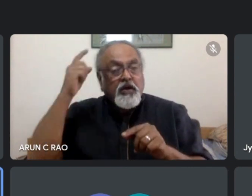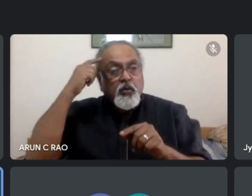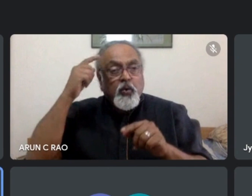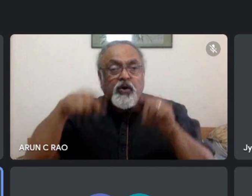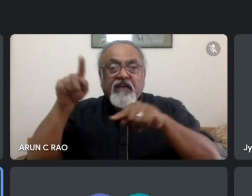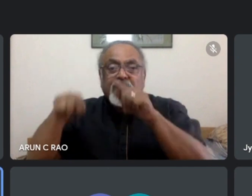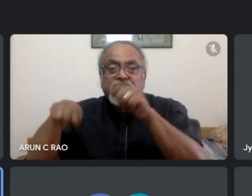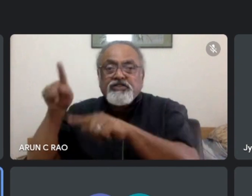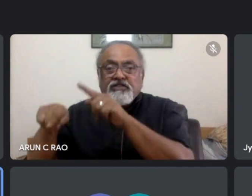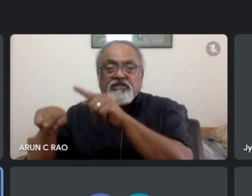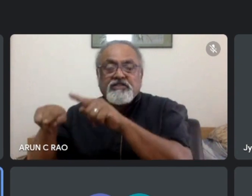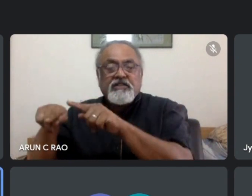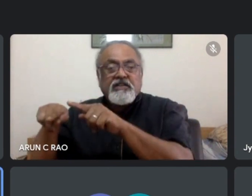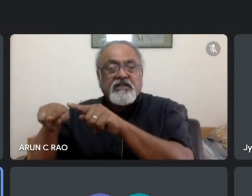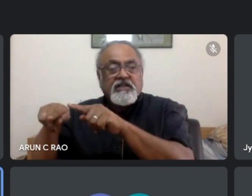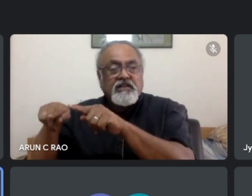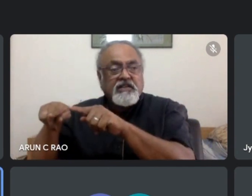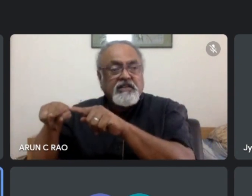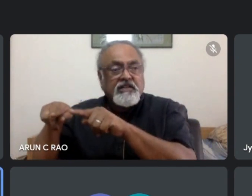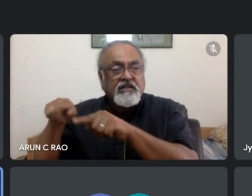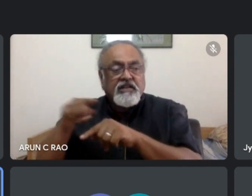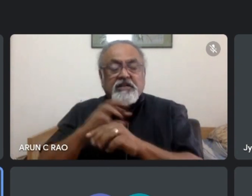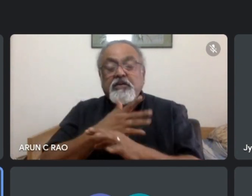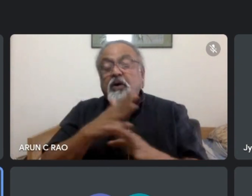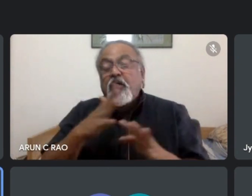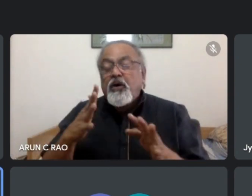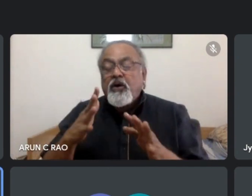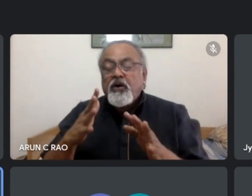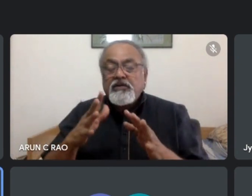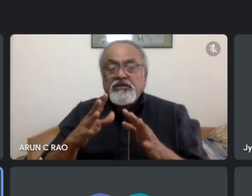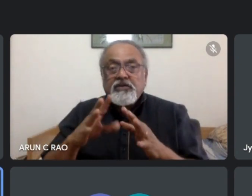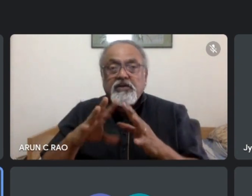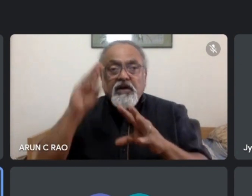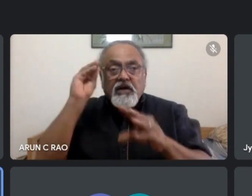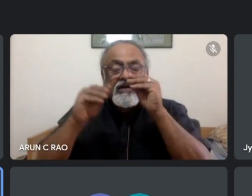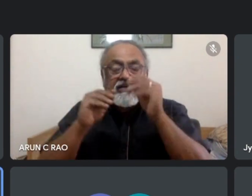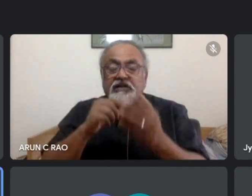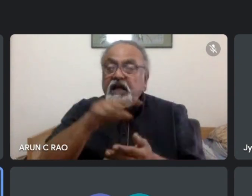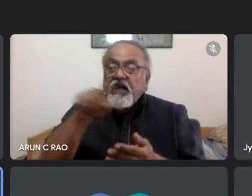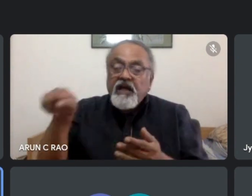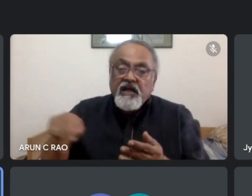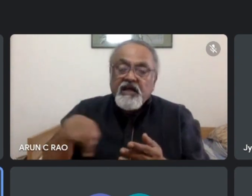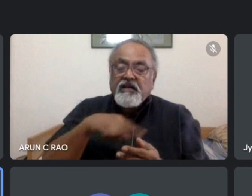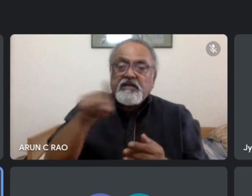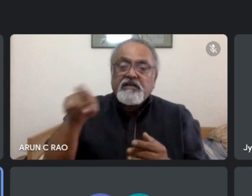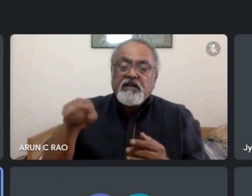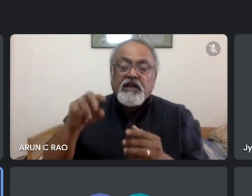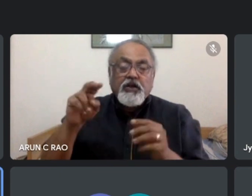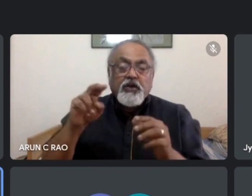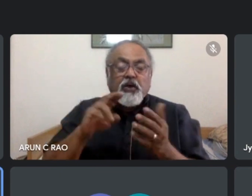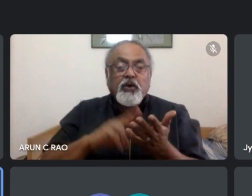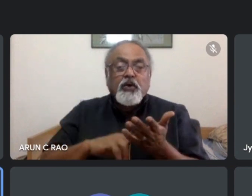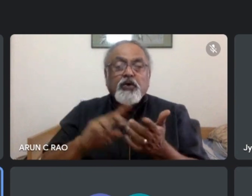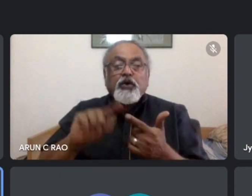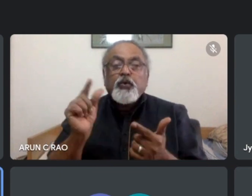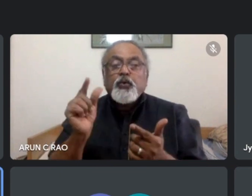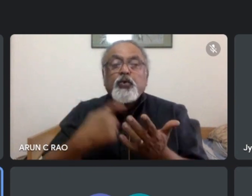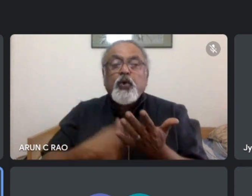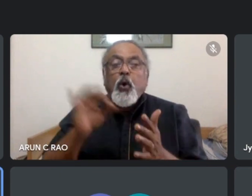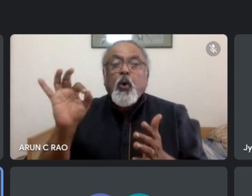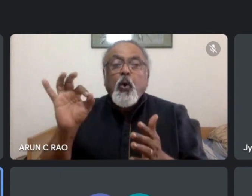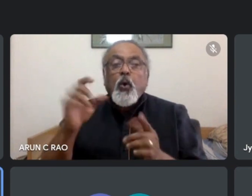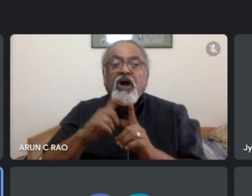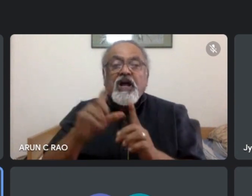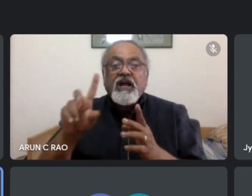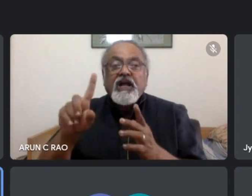there's a lot to learn in that particular sphere. So, but the ability to